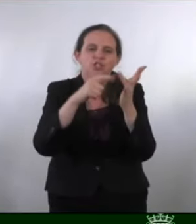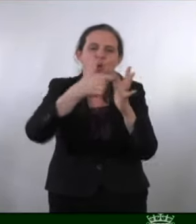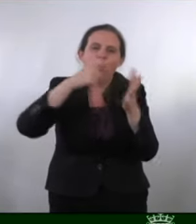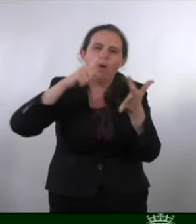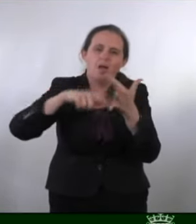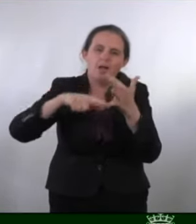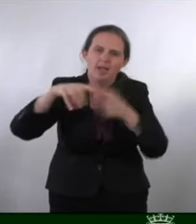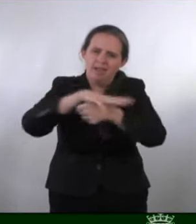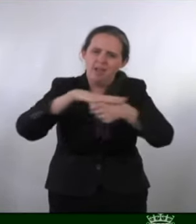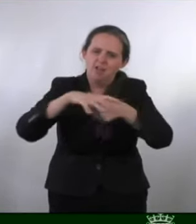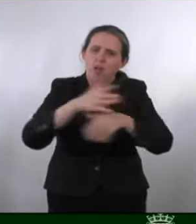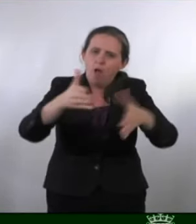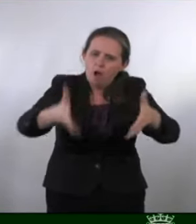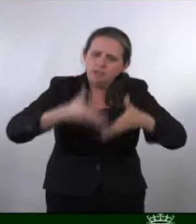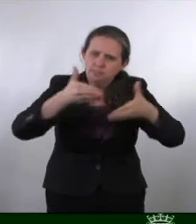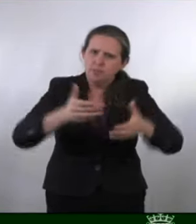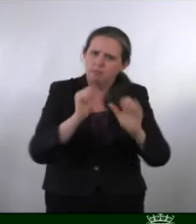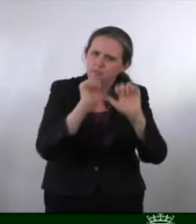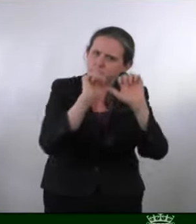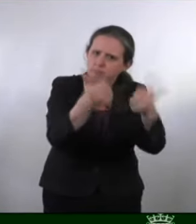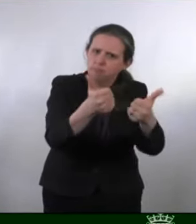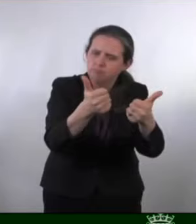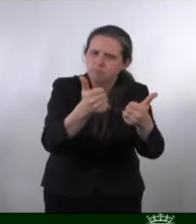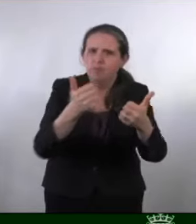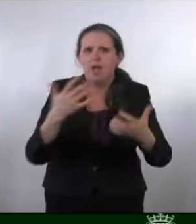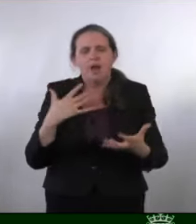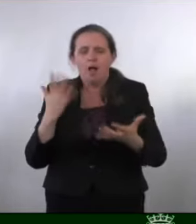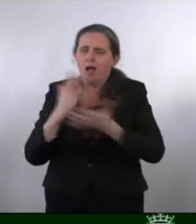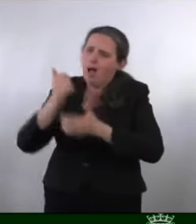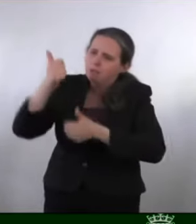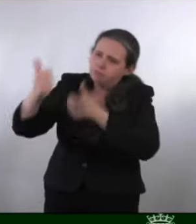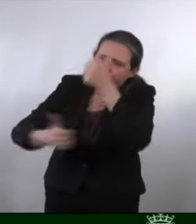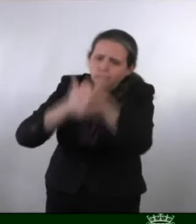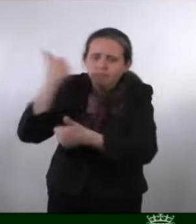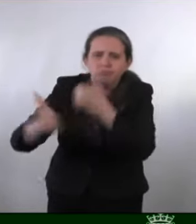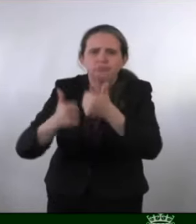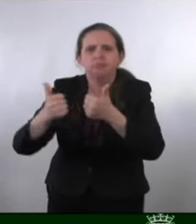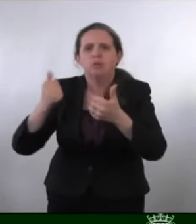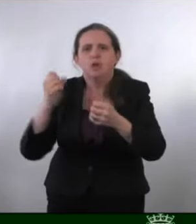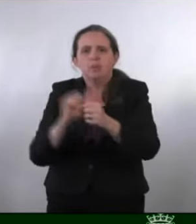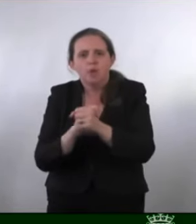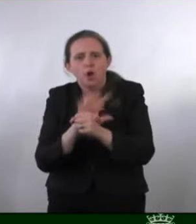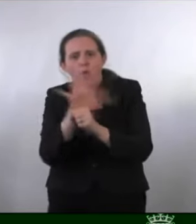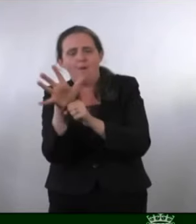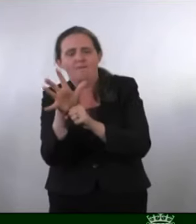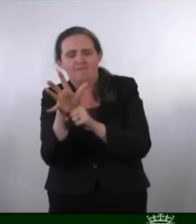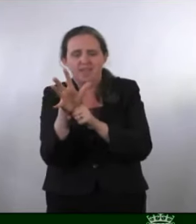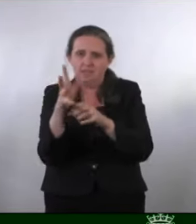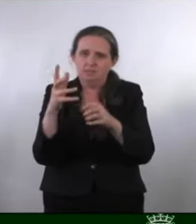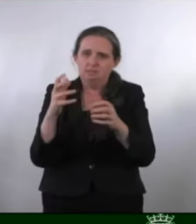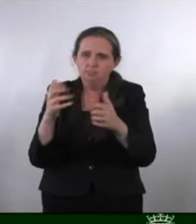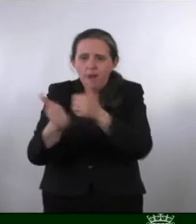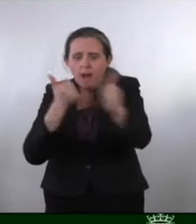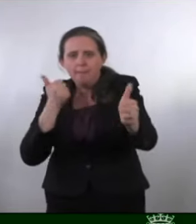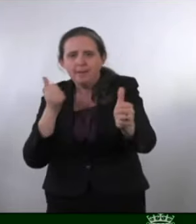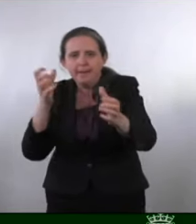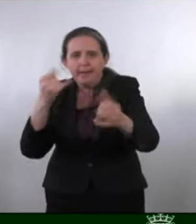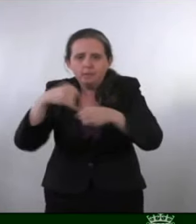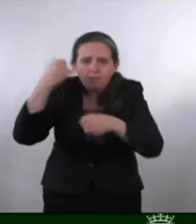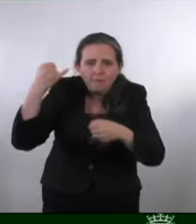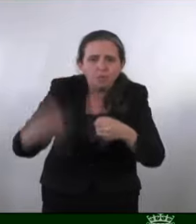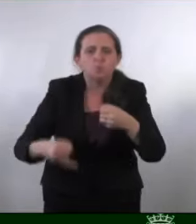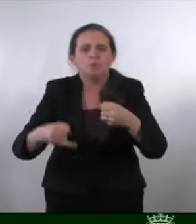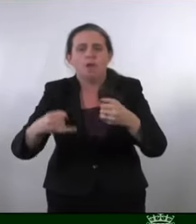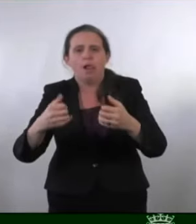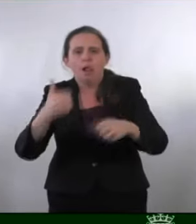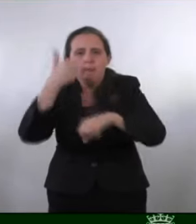Prime Minister to join me in congratulating Cobra Biologics in Newcastle-under-Lyme, who have been part of the Oxford project. And does he agree with me that the fact that the